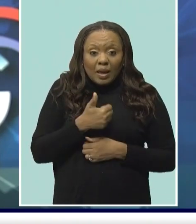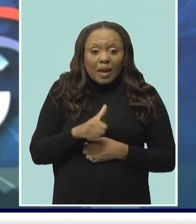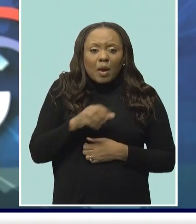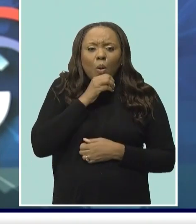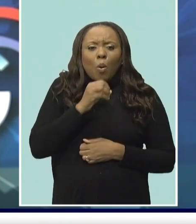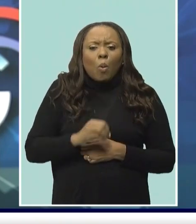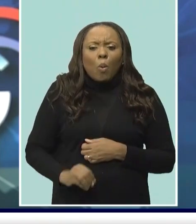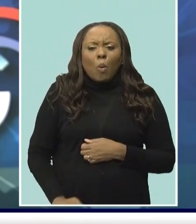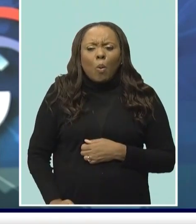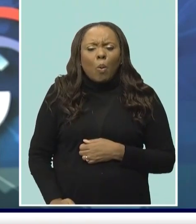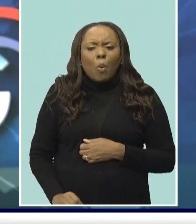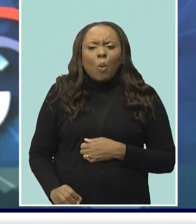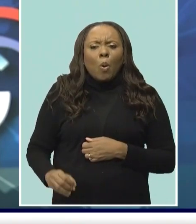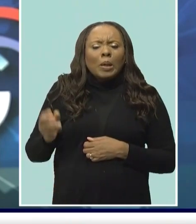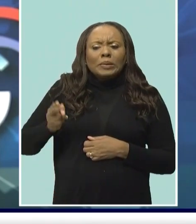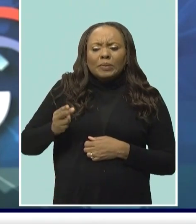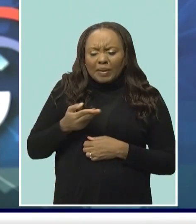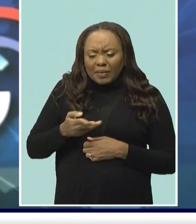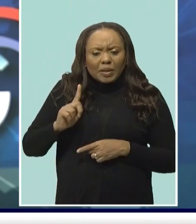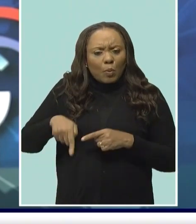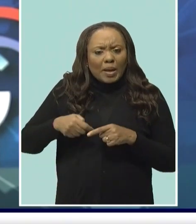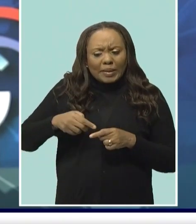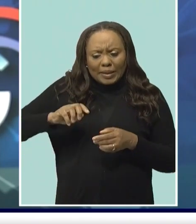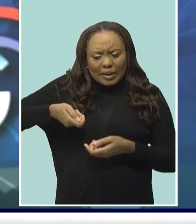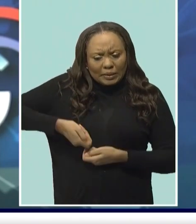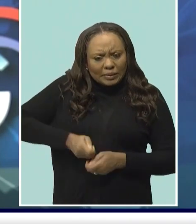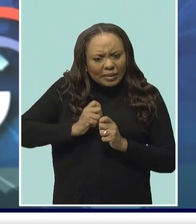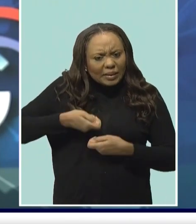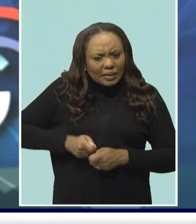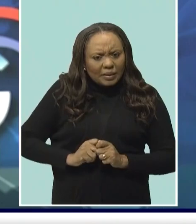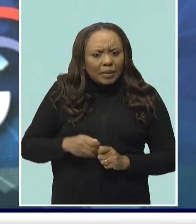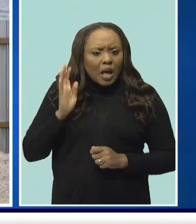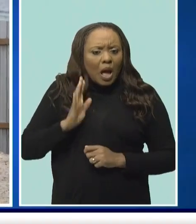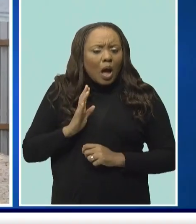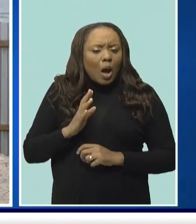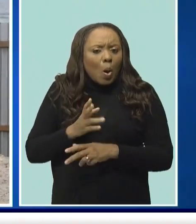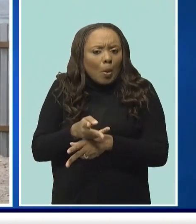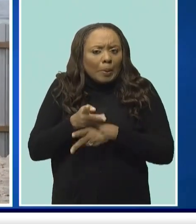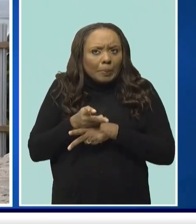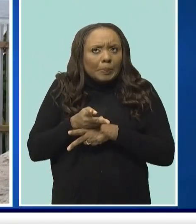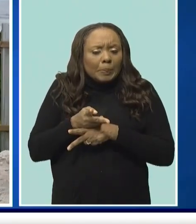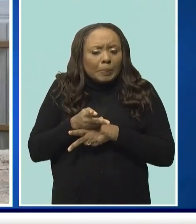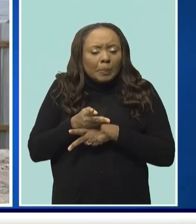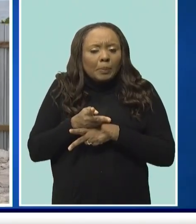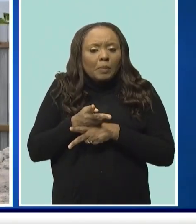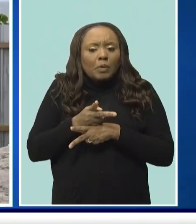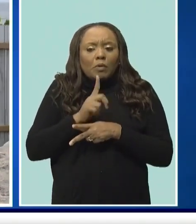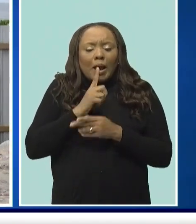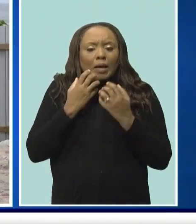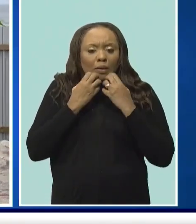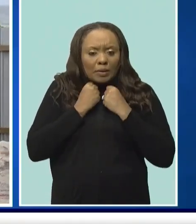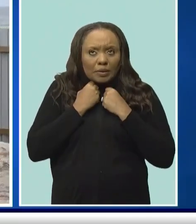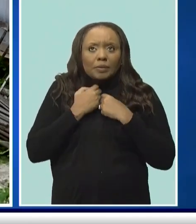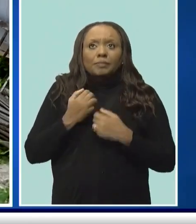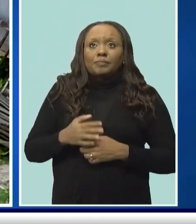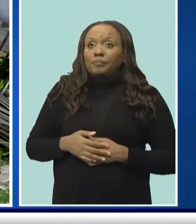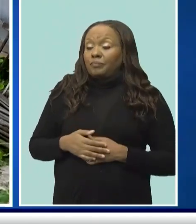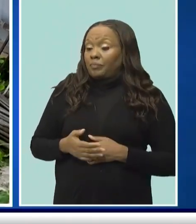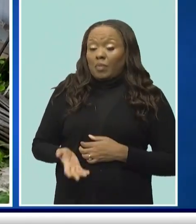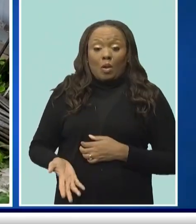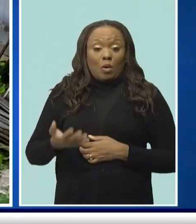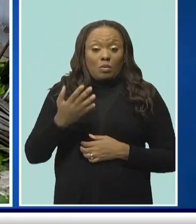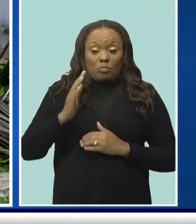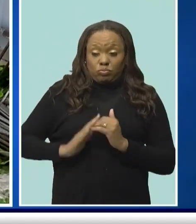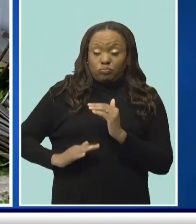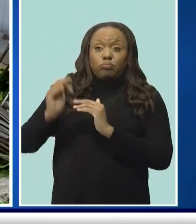hotel's construction. Crystal Hoyt has the details. Just over a month after the groundbreaking, construction